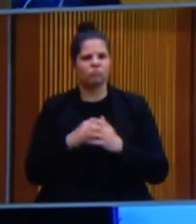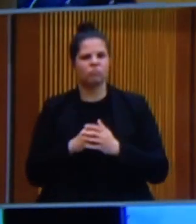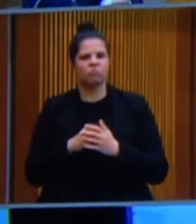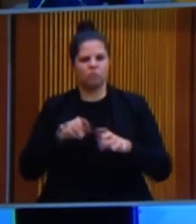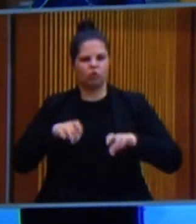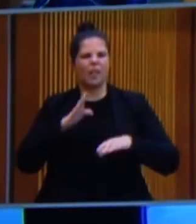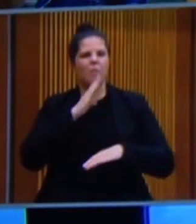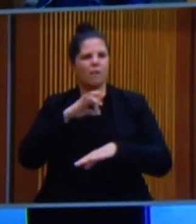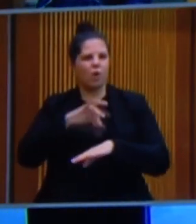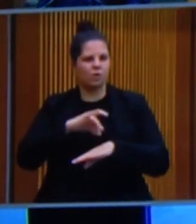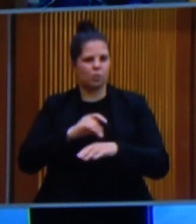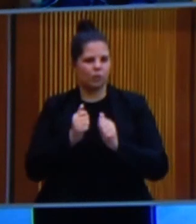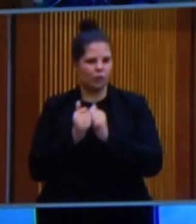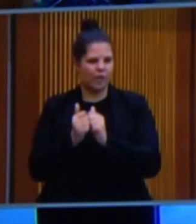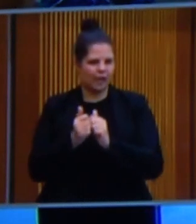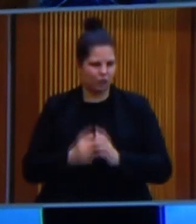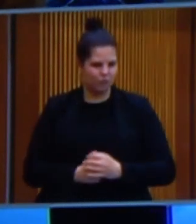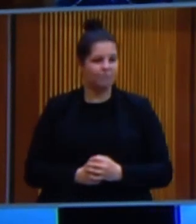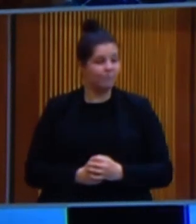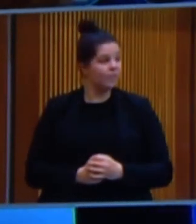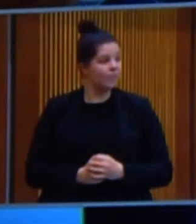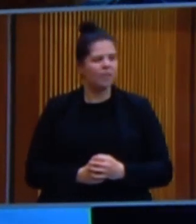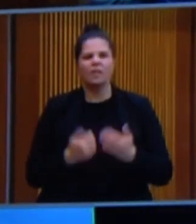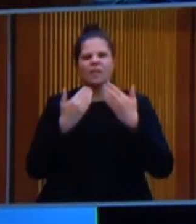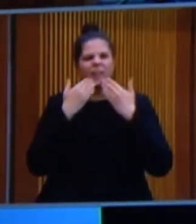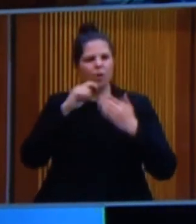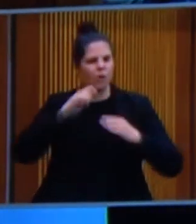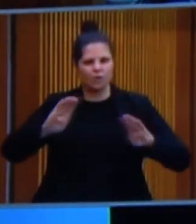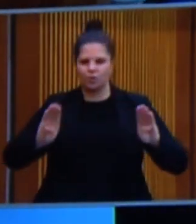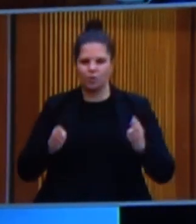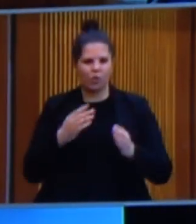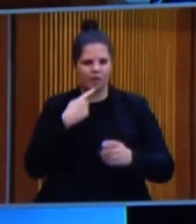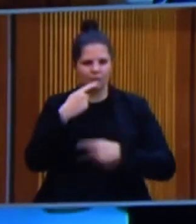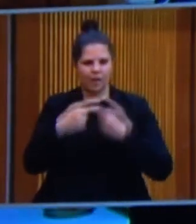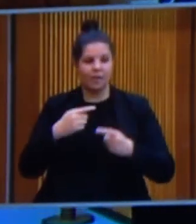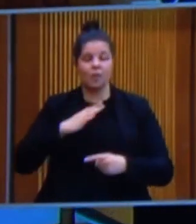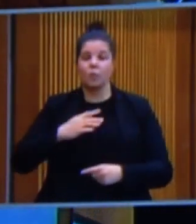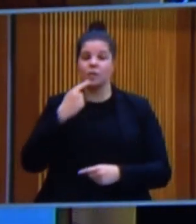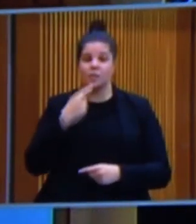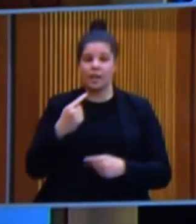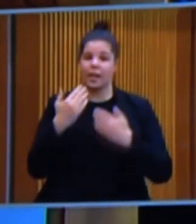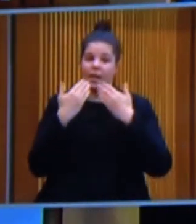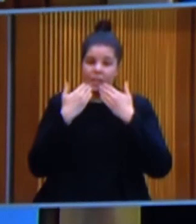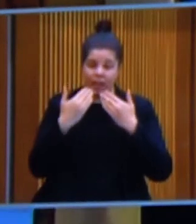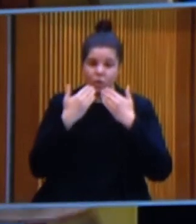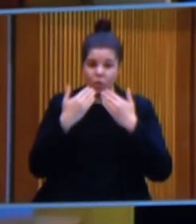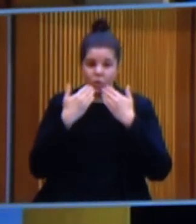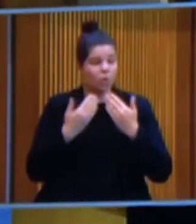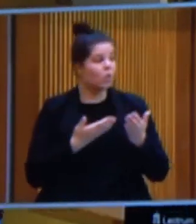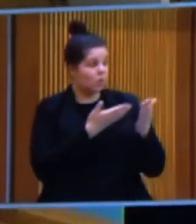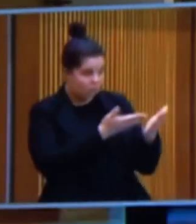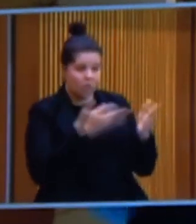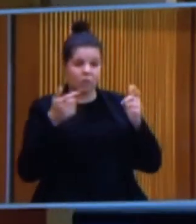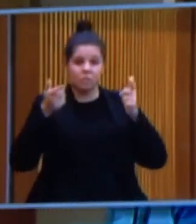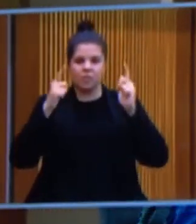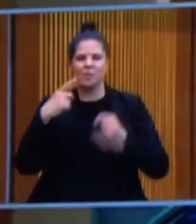Private Hospitals Association. Thank you, Minister. I'll just be brief. I did want to thank the Minister, though, because he very early on